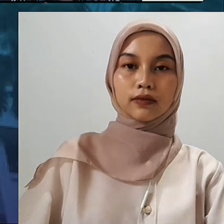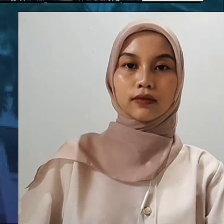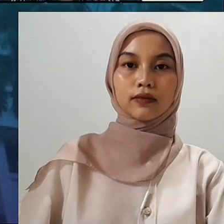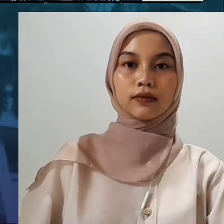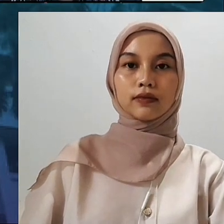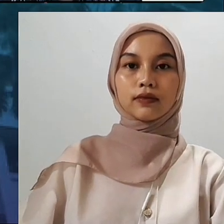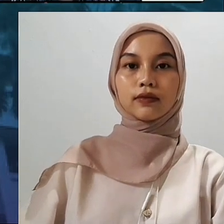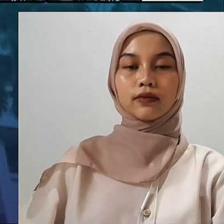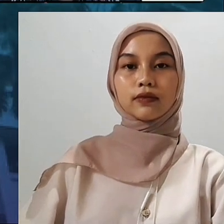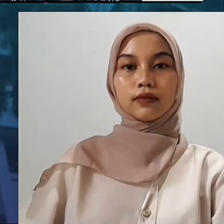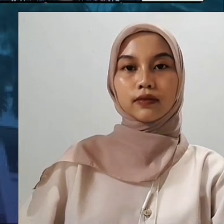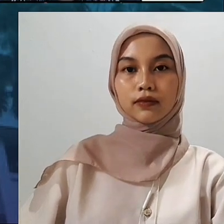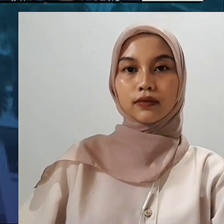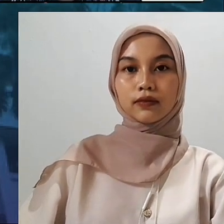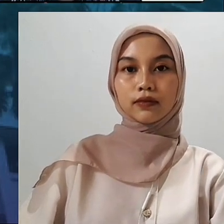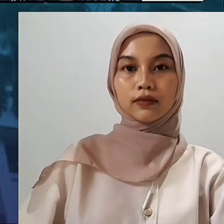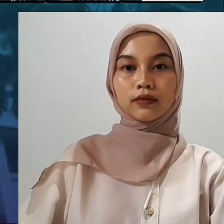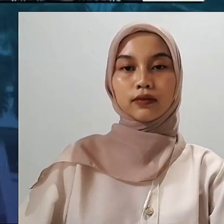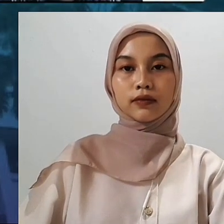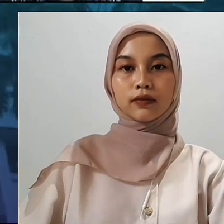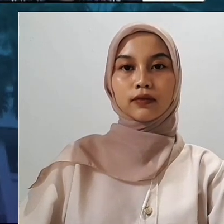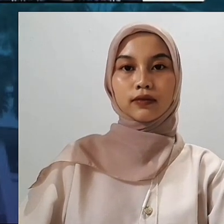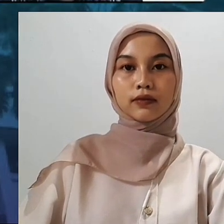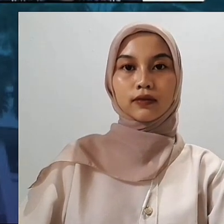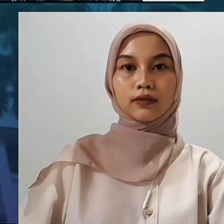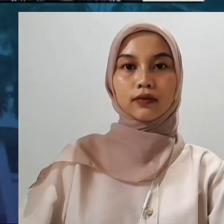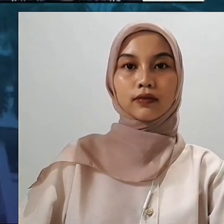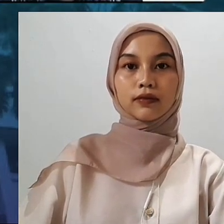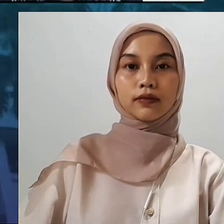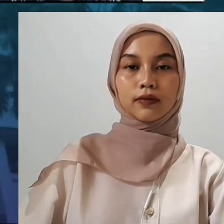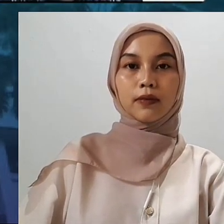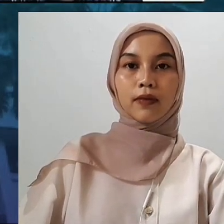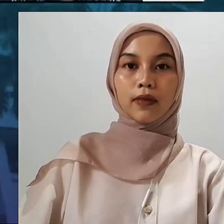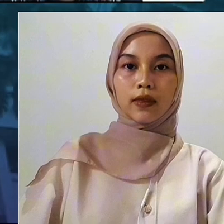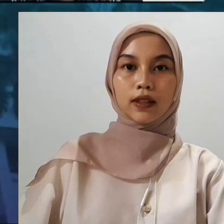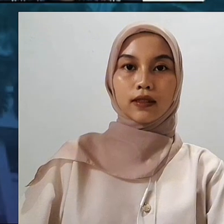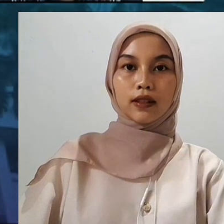450 dari minggu sebelumnya.